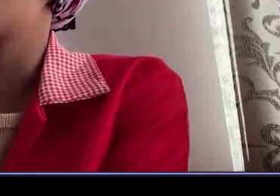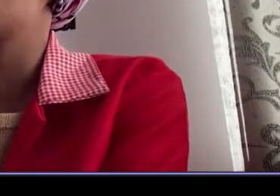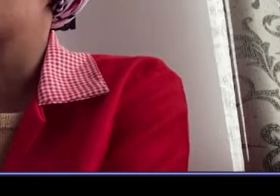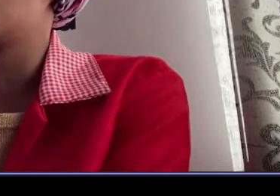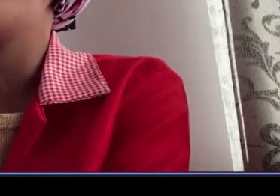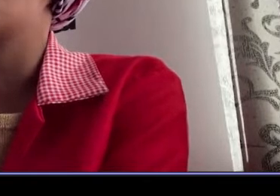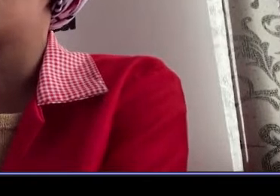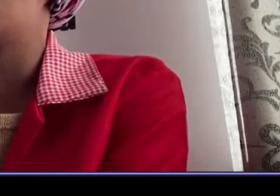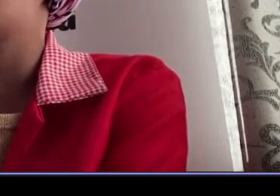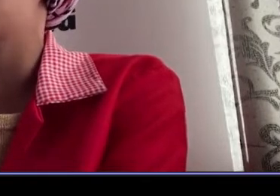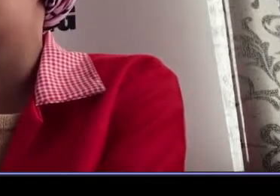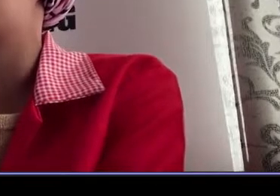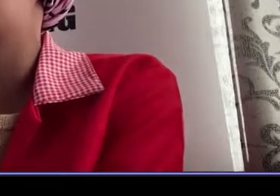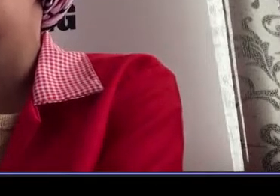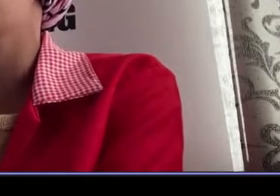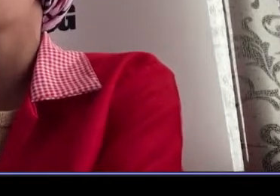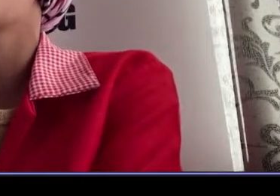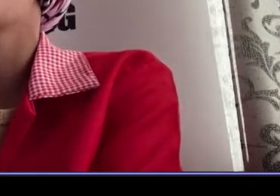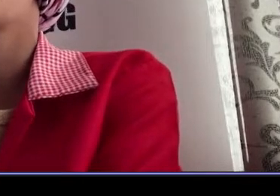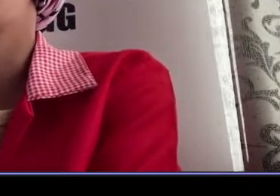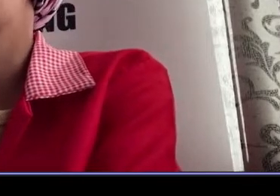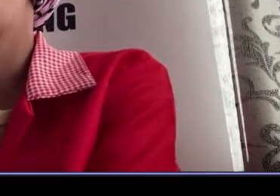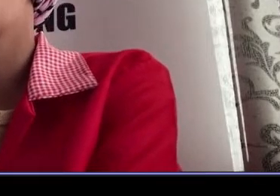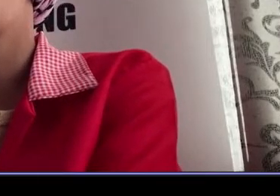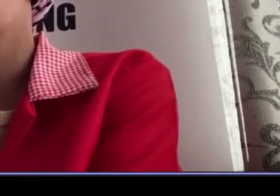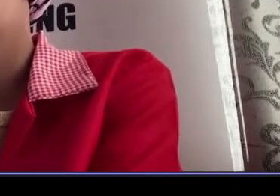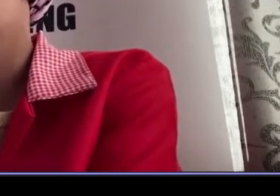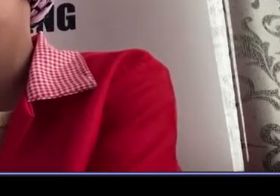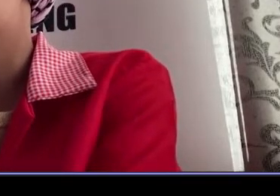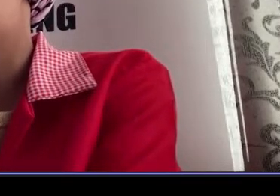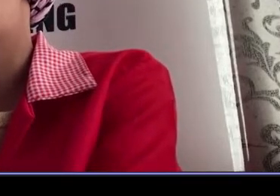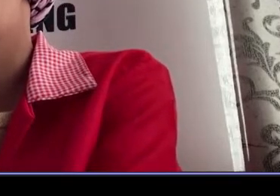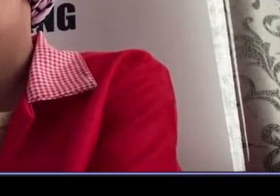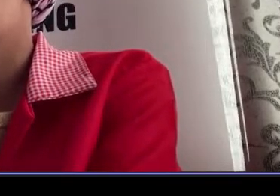and responses on legislative business.